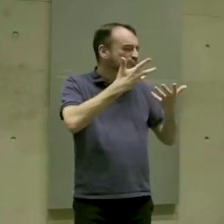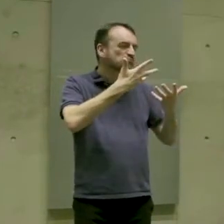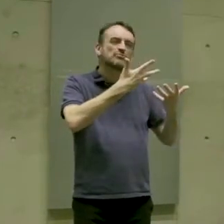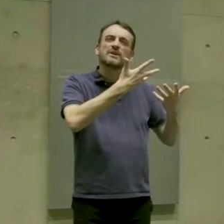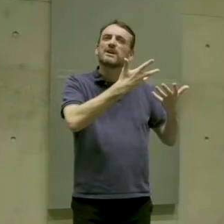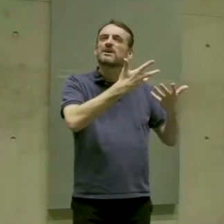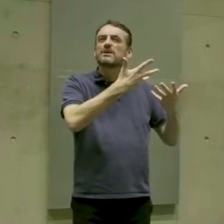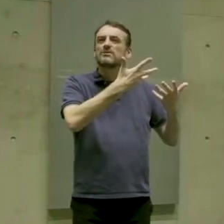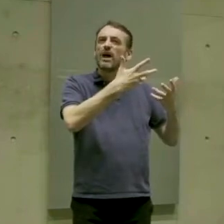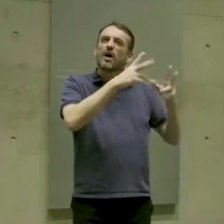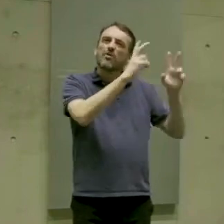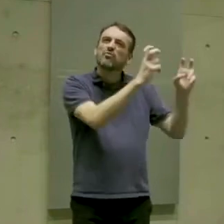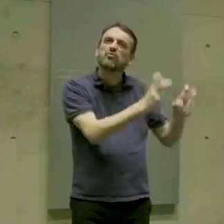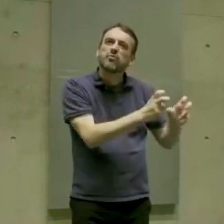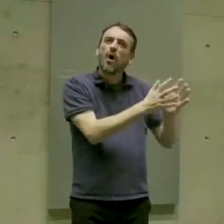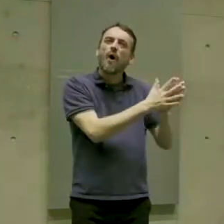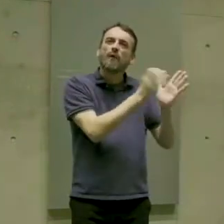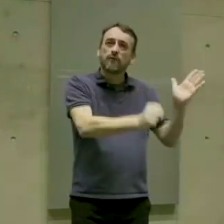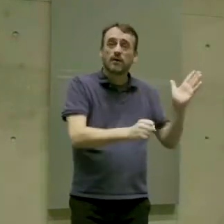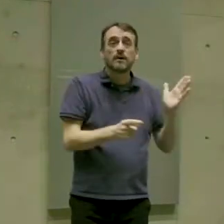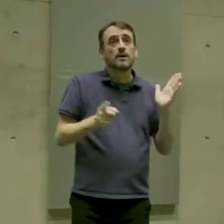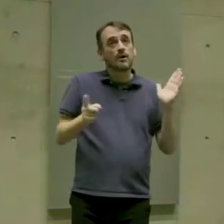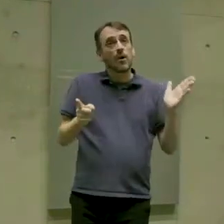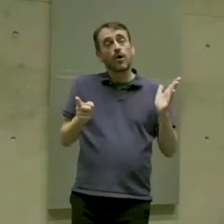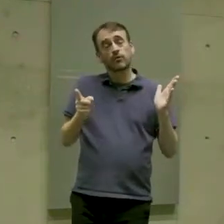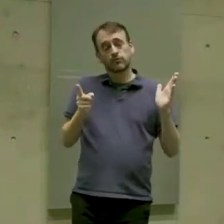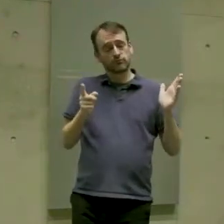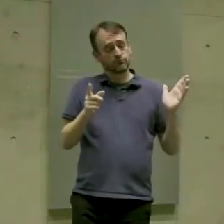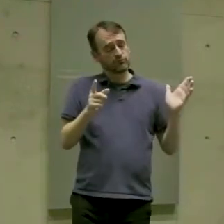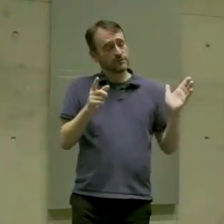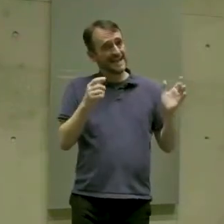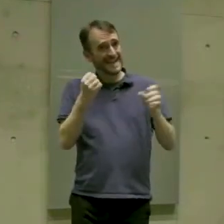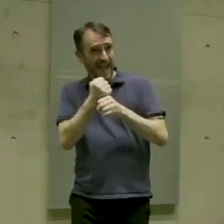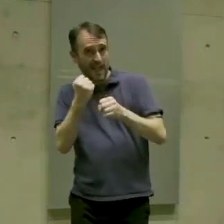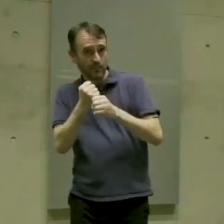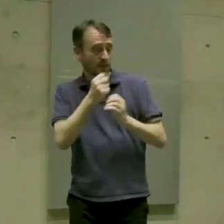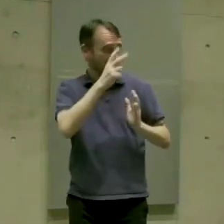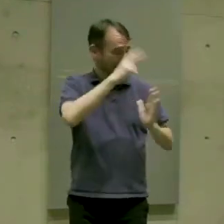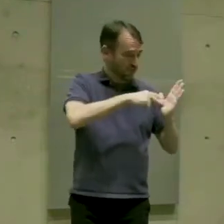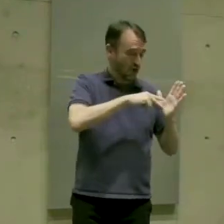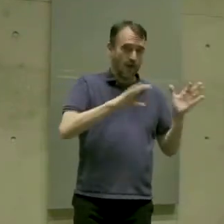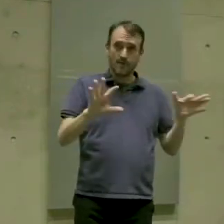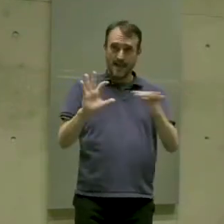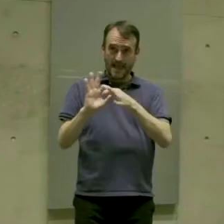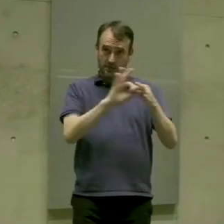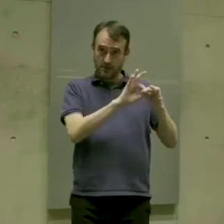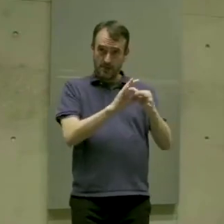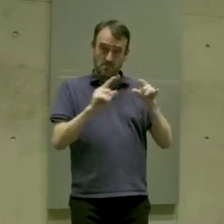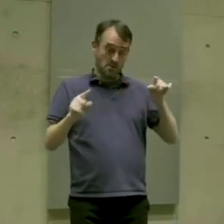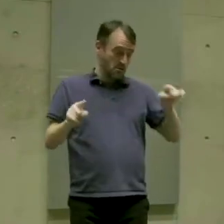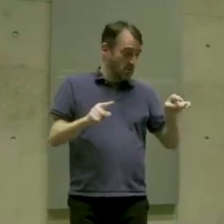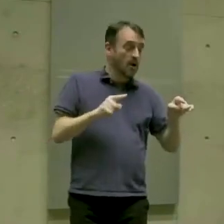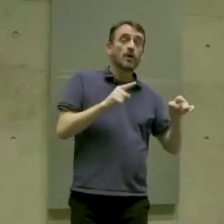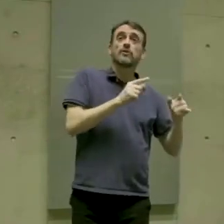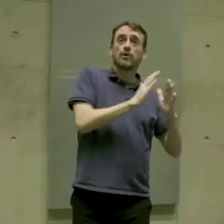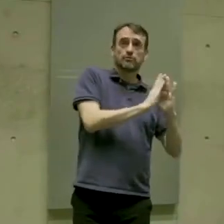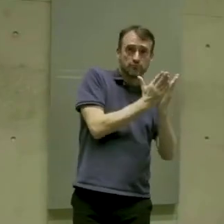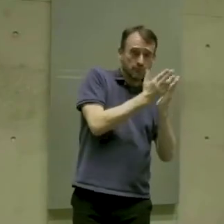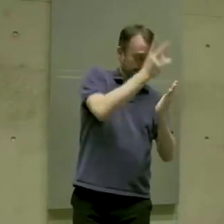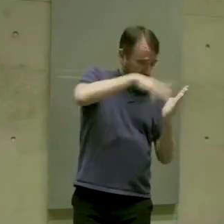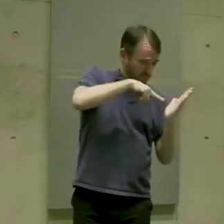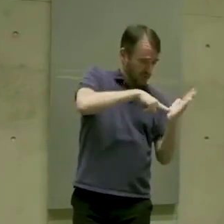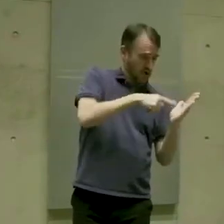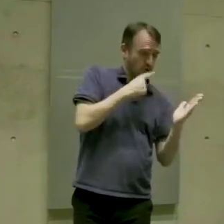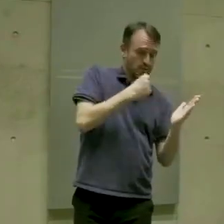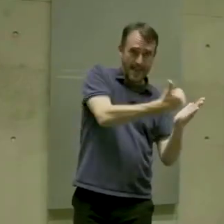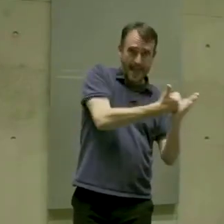Because the relationship between games and literature isn't just about taking what's come before as inspiration. It's about using